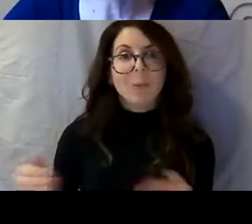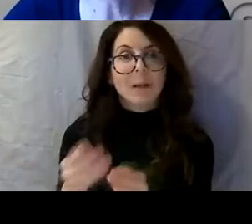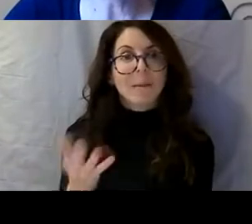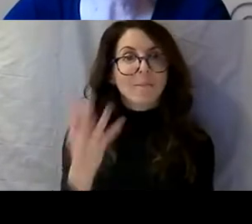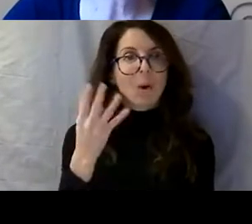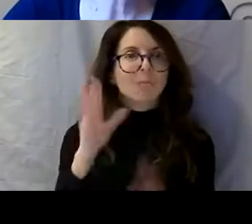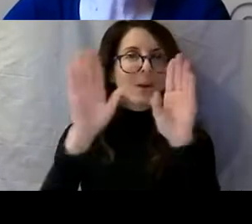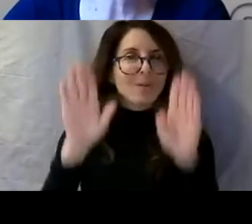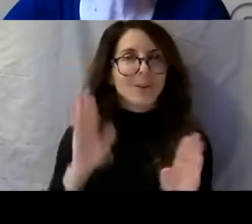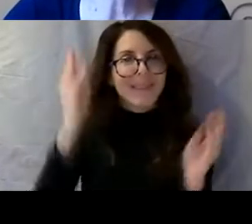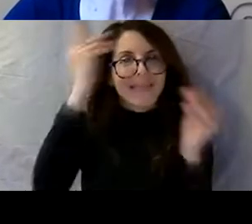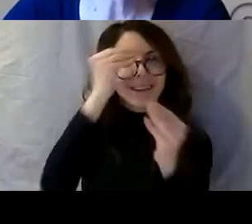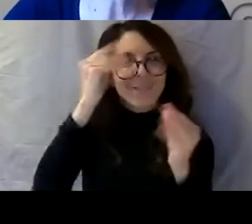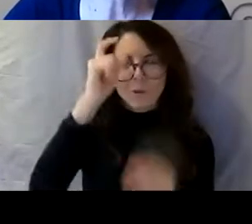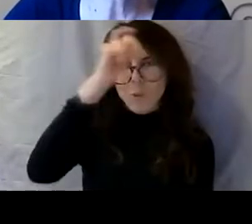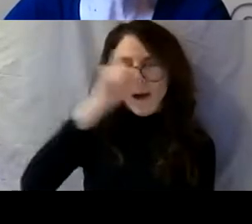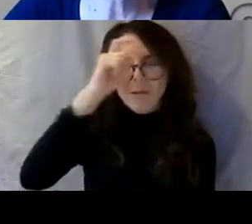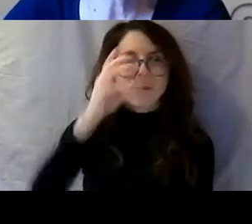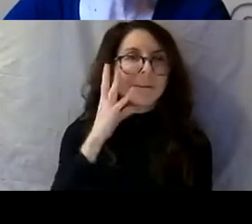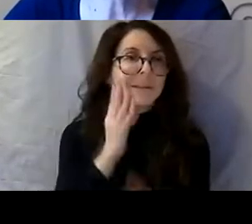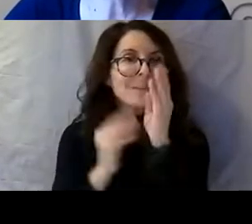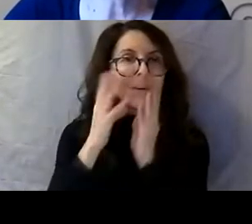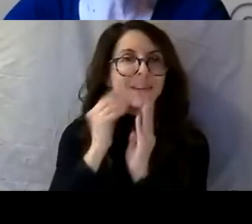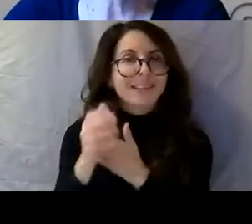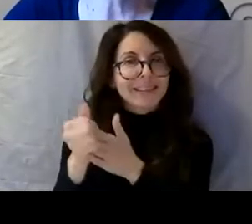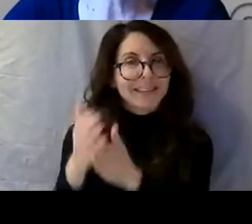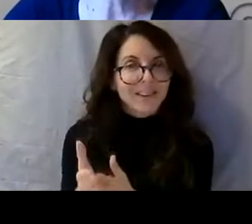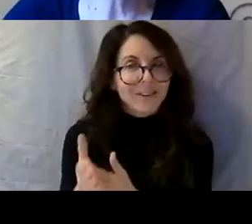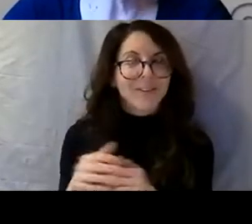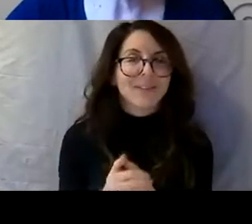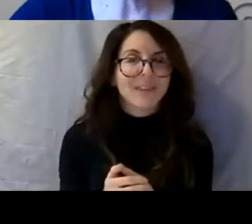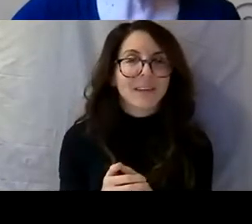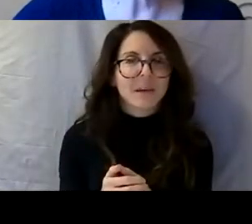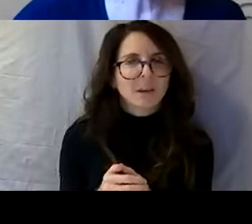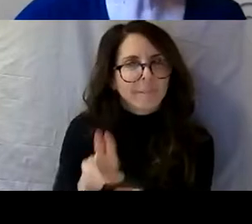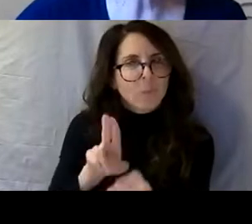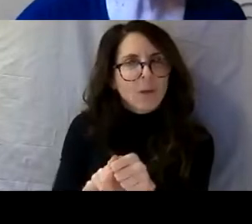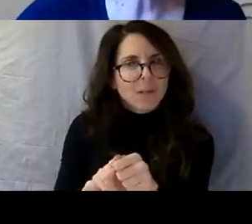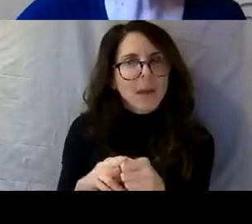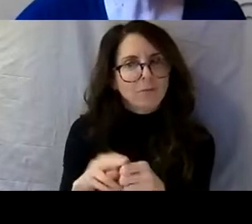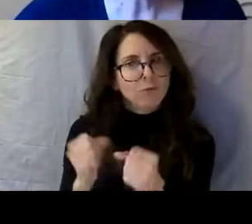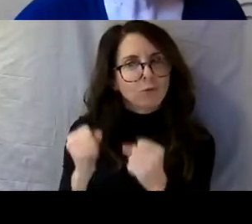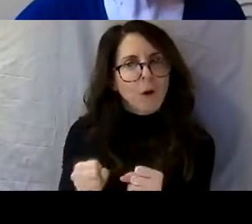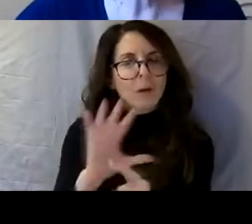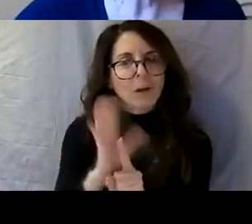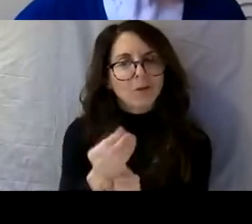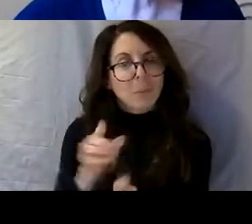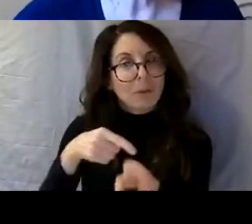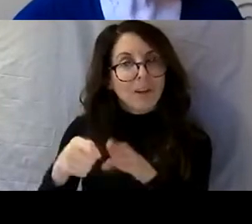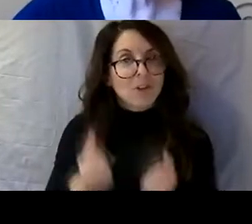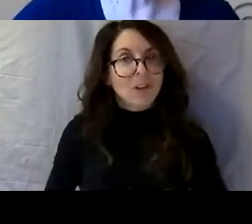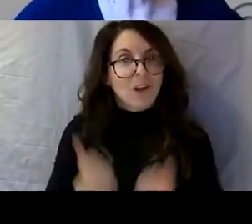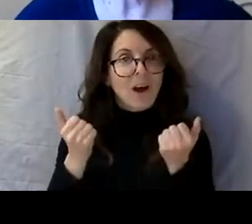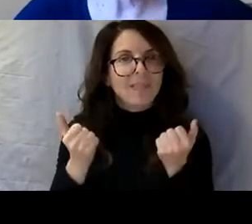thinkers, wise and experienced leaders who, in addition to their impressive cultural, professional lives, which are detailed